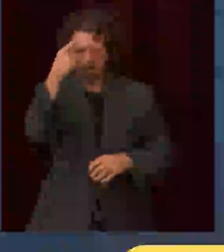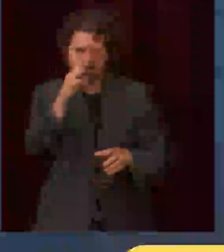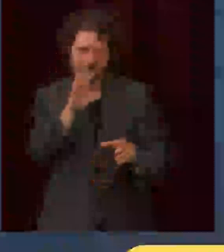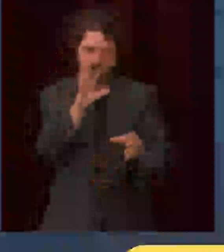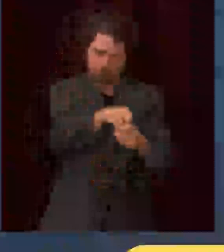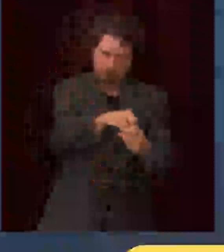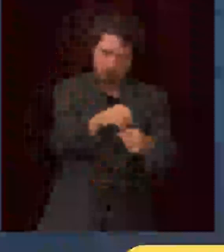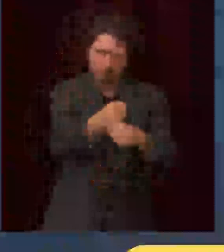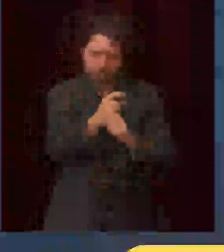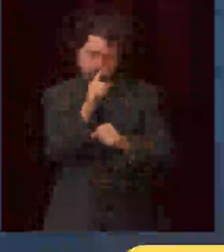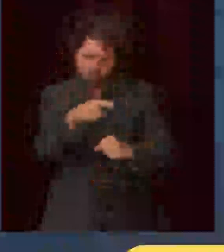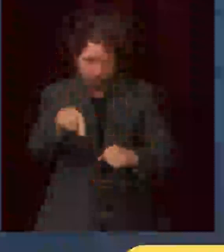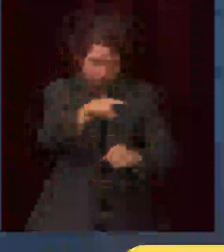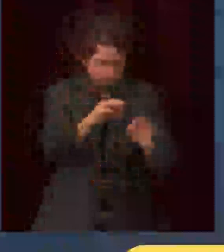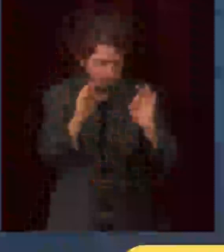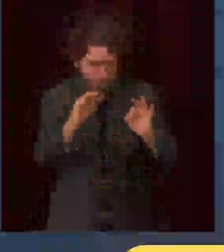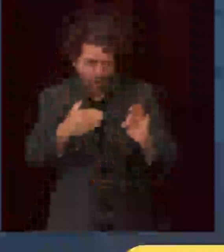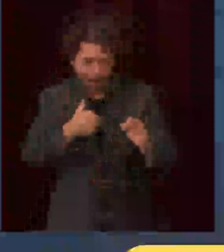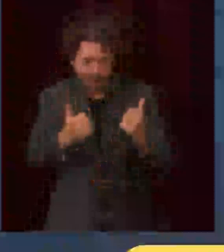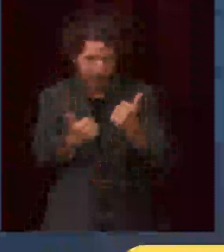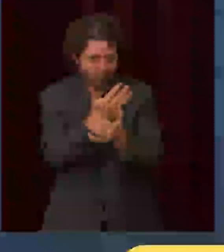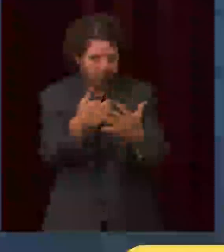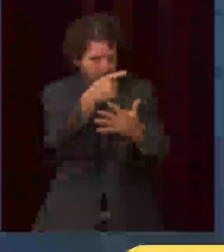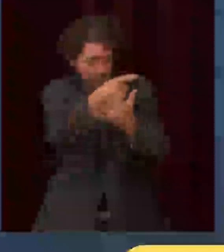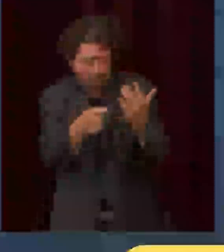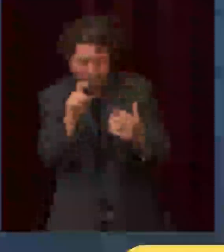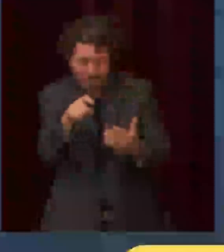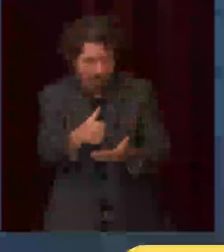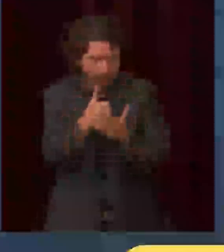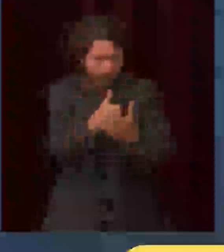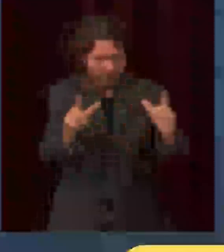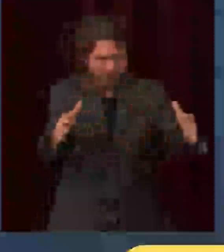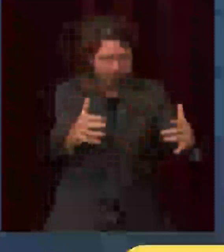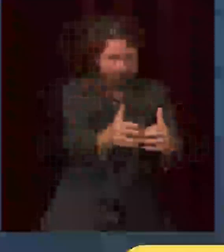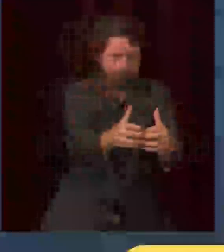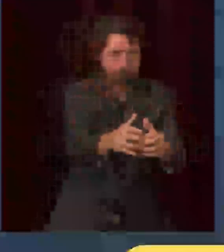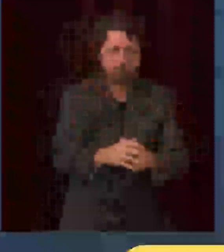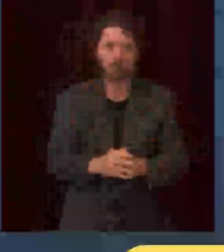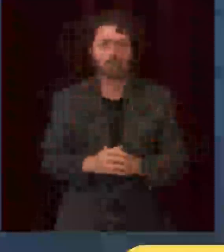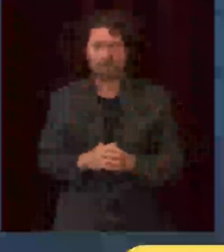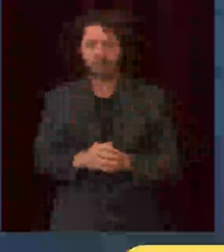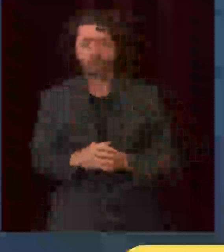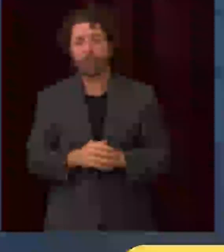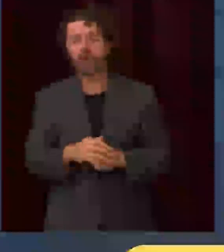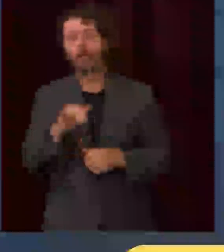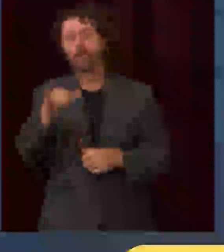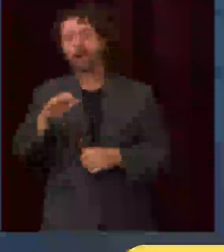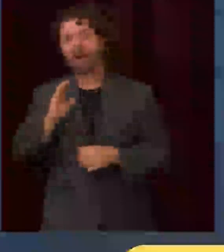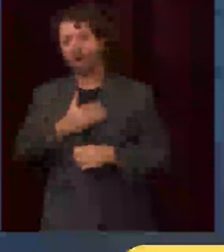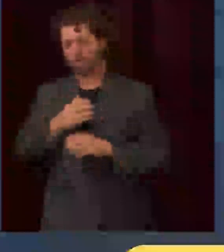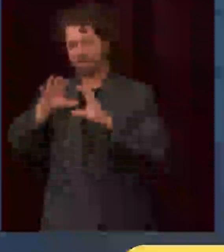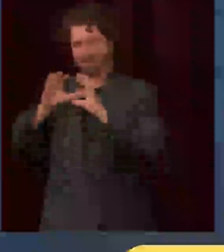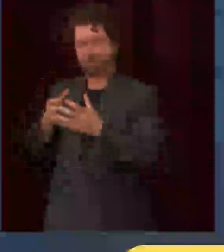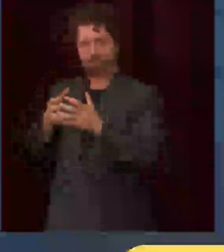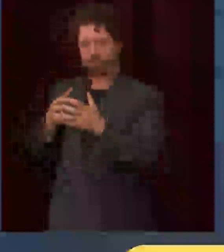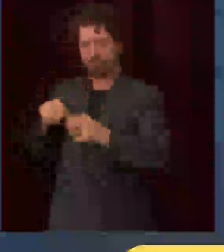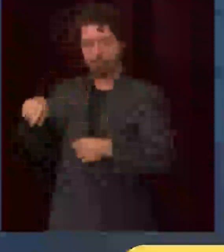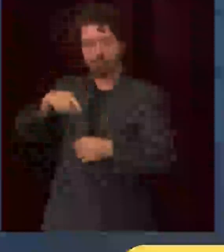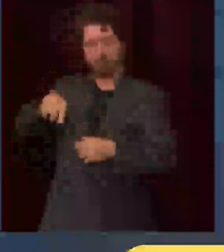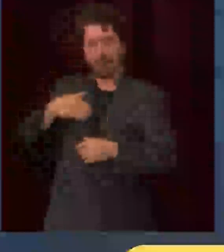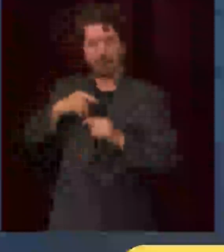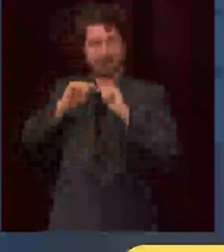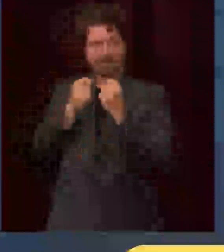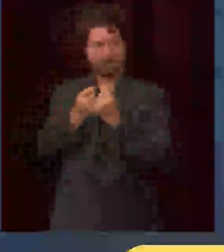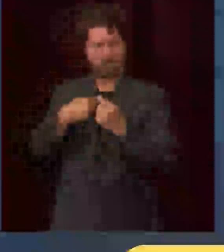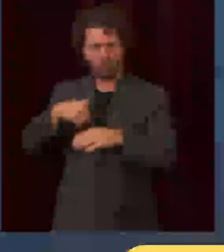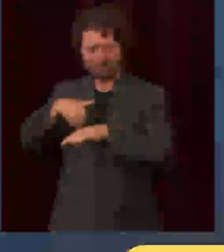a week or two ago to Yakima County to work with the officials to see what we could do to get on top of this to decrease the transmission